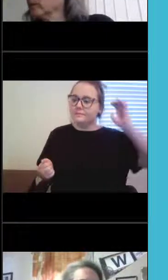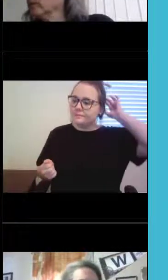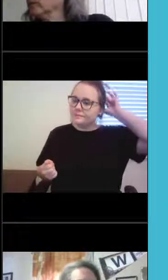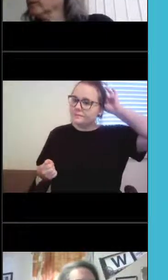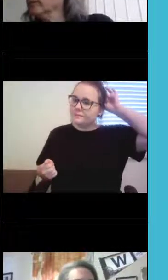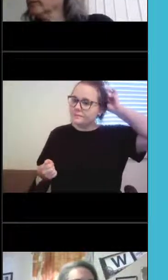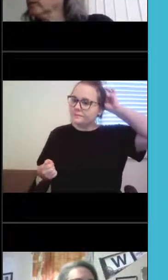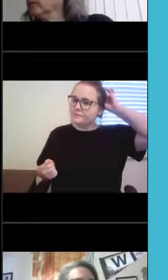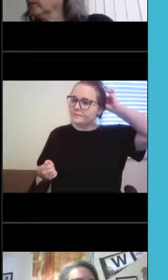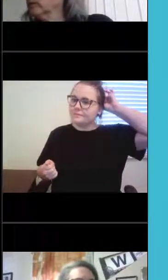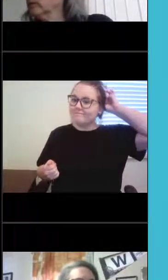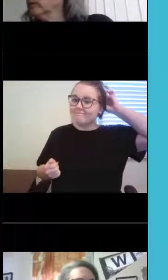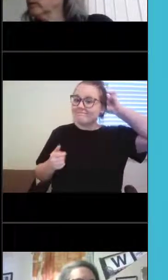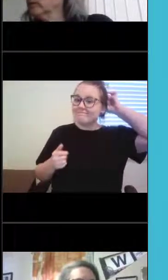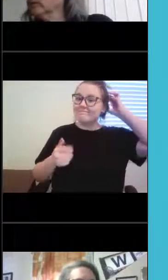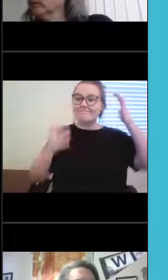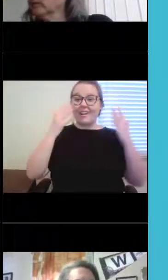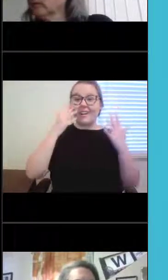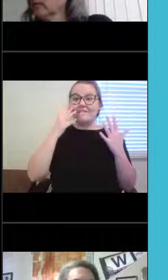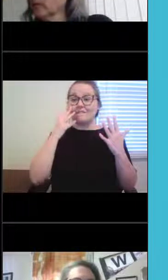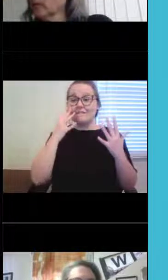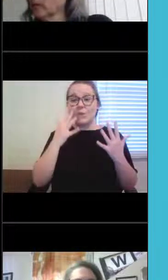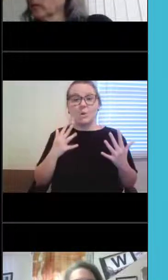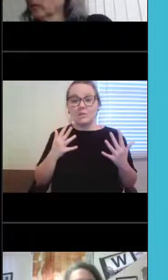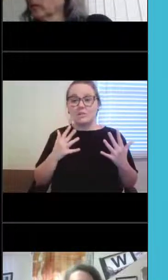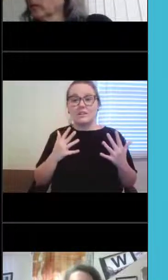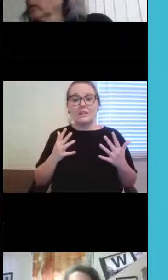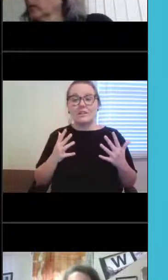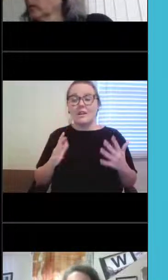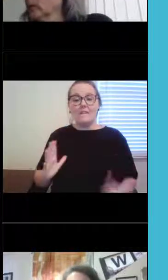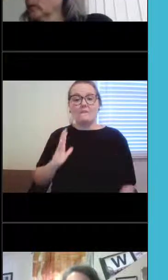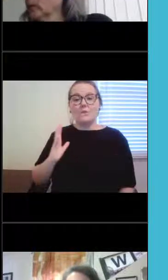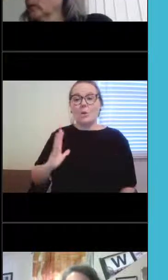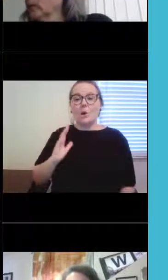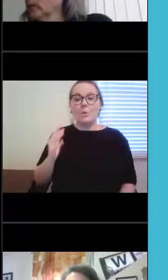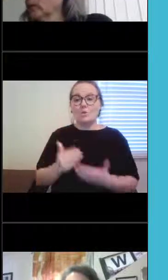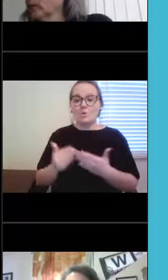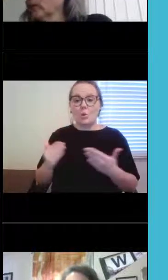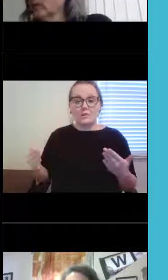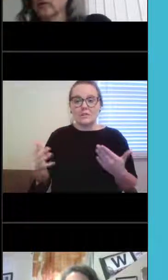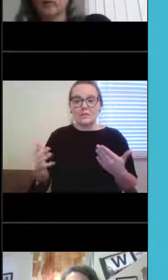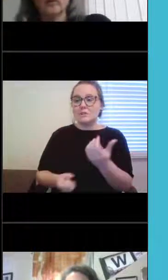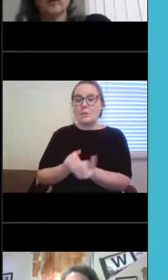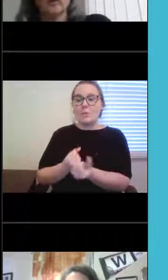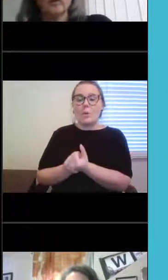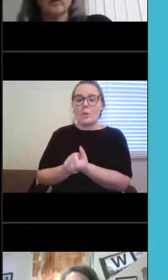And I think, unfortunately, oftentimes formal sources of support,